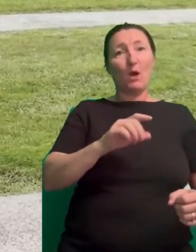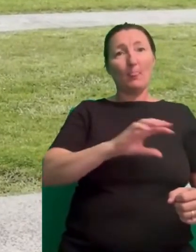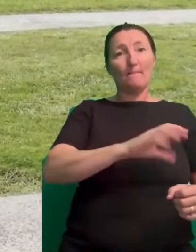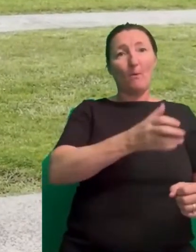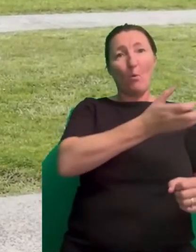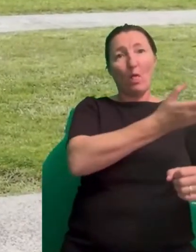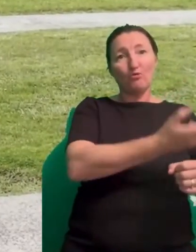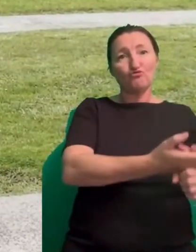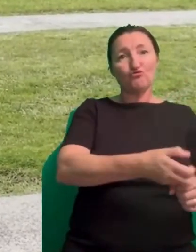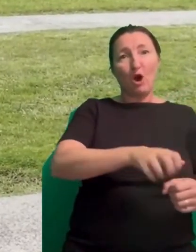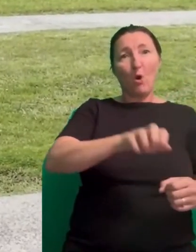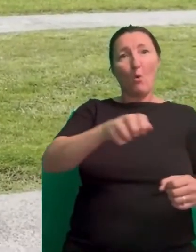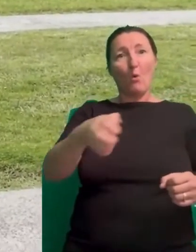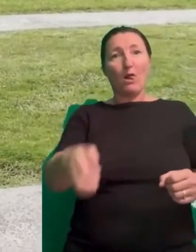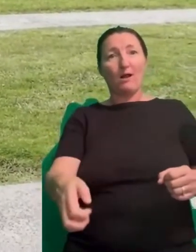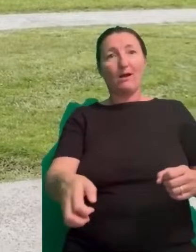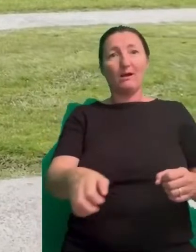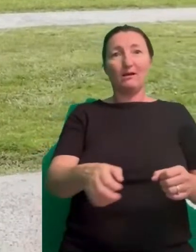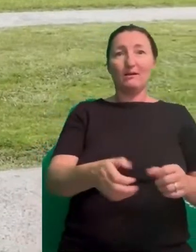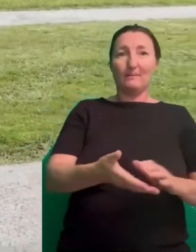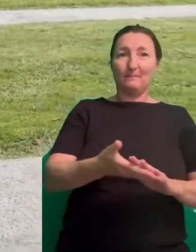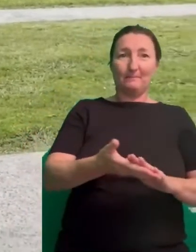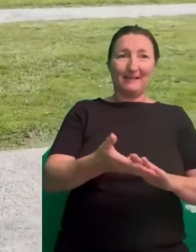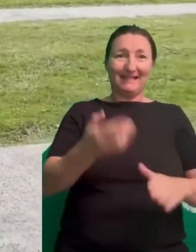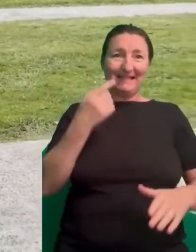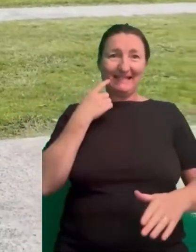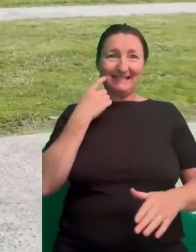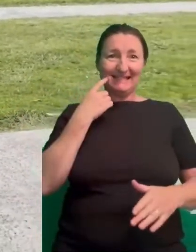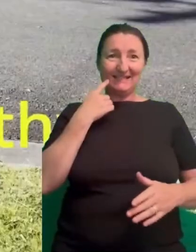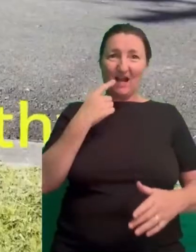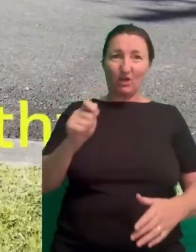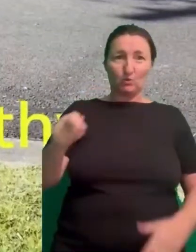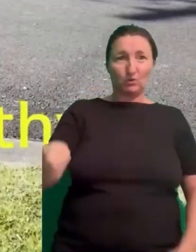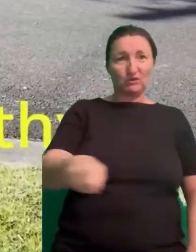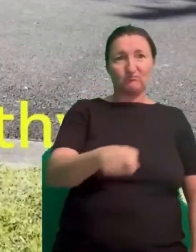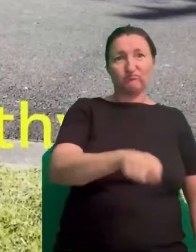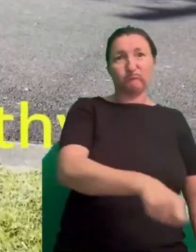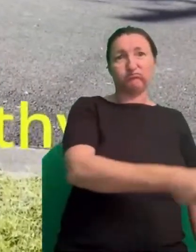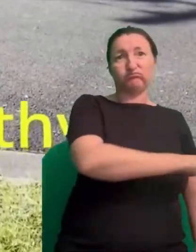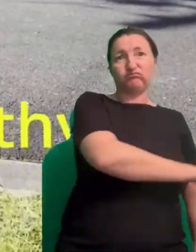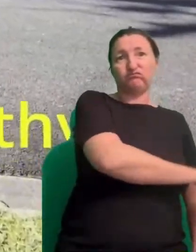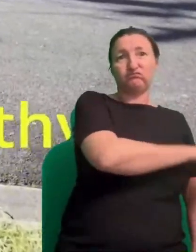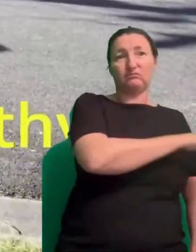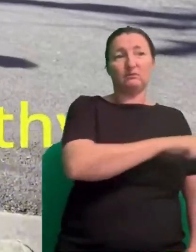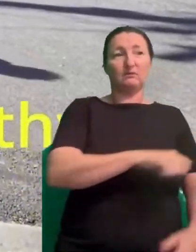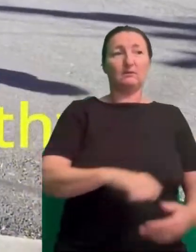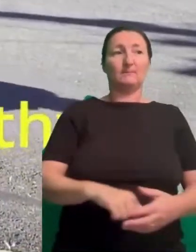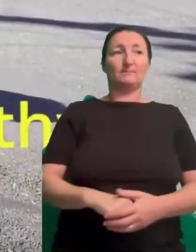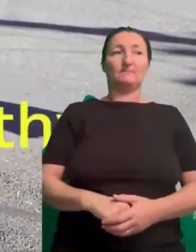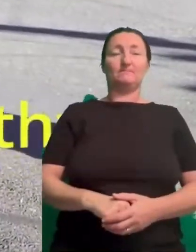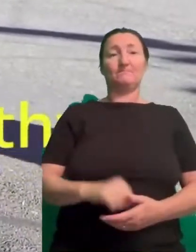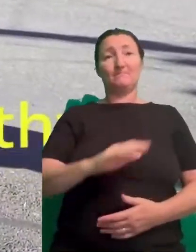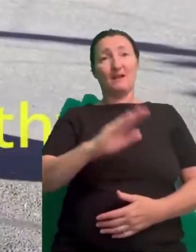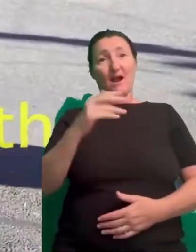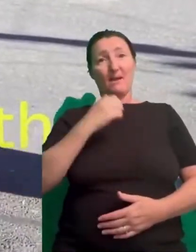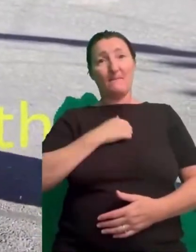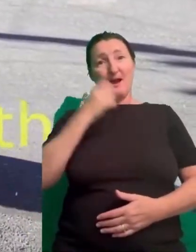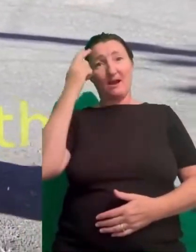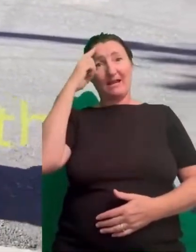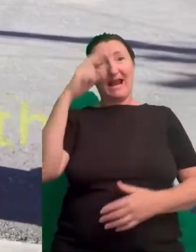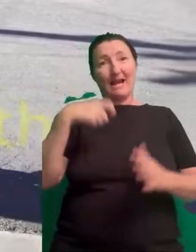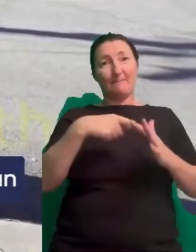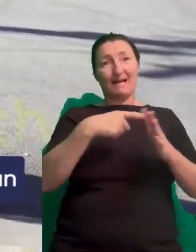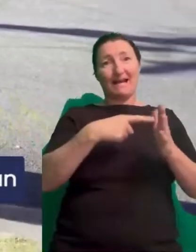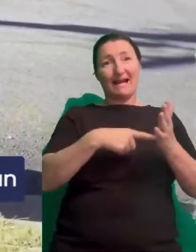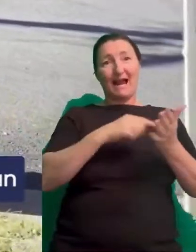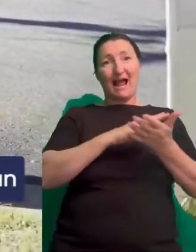it rolls up. So that makes life so much easier. Hi, I'm Kathy, and I find guiding